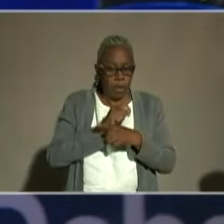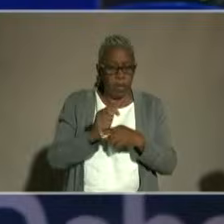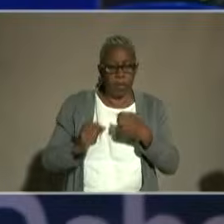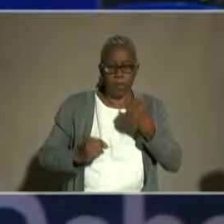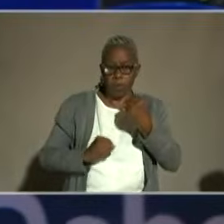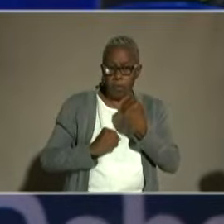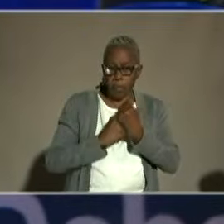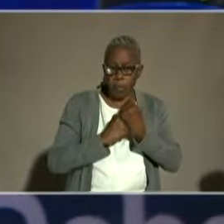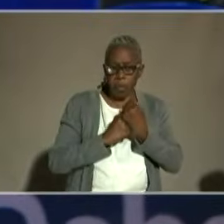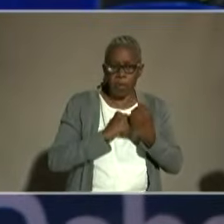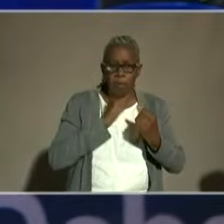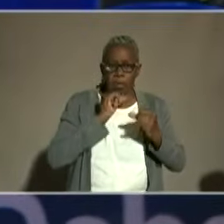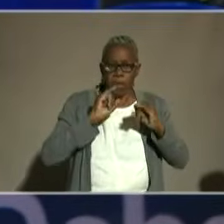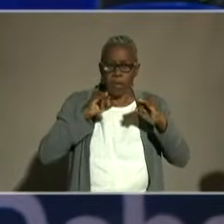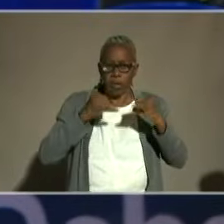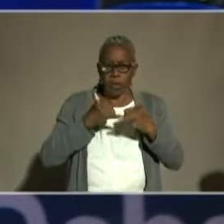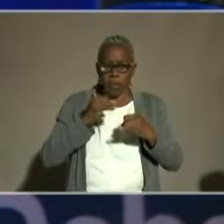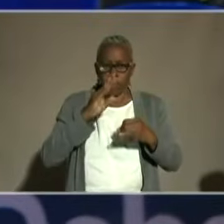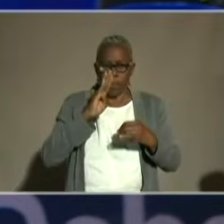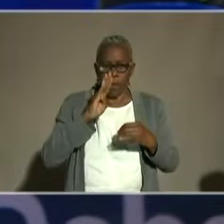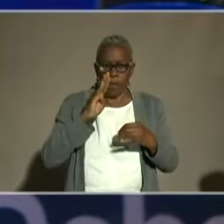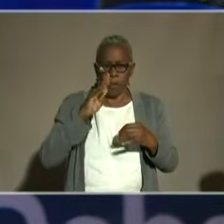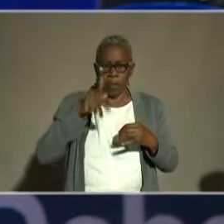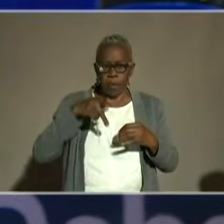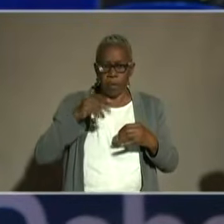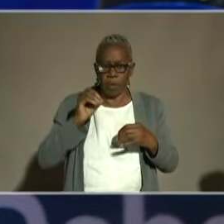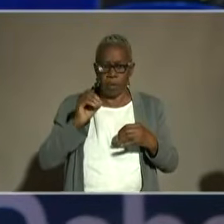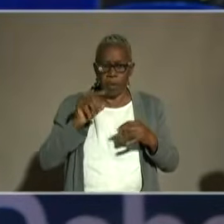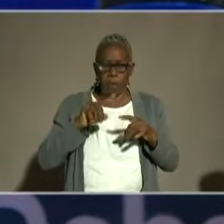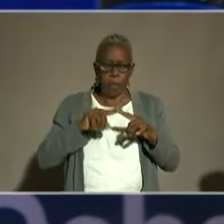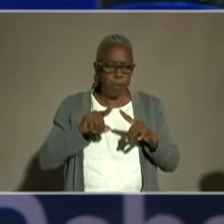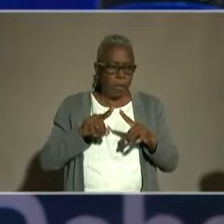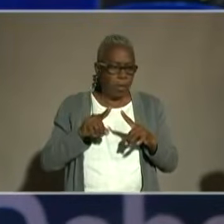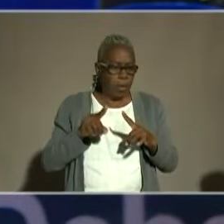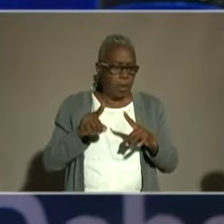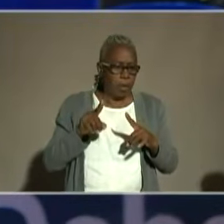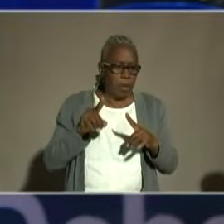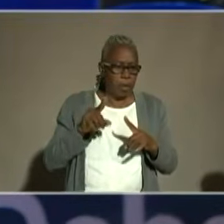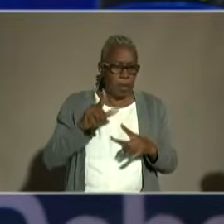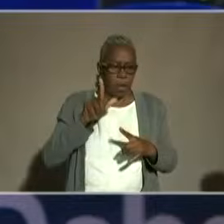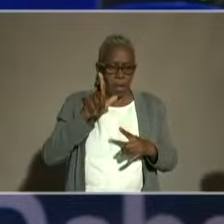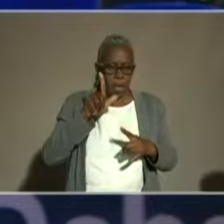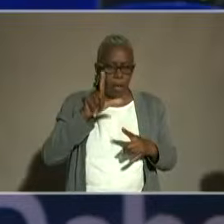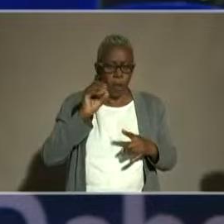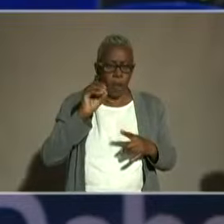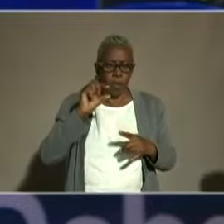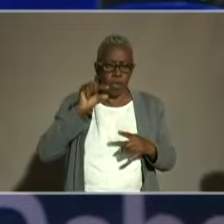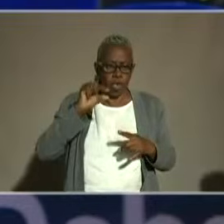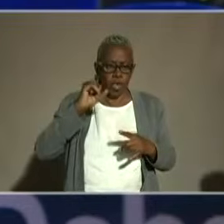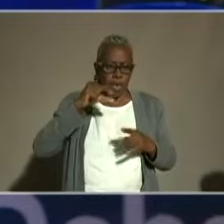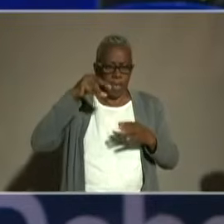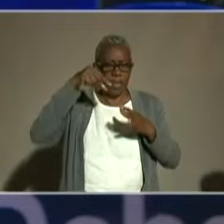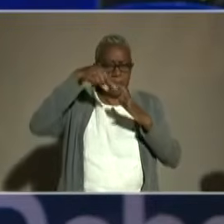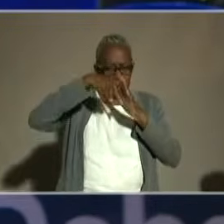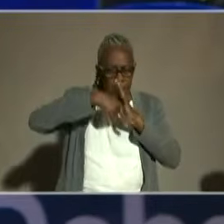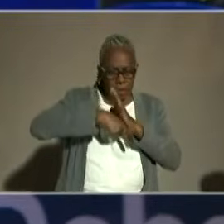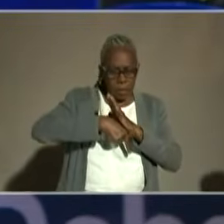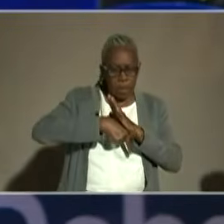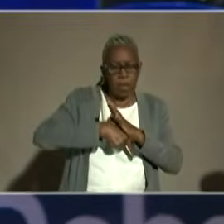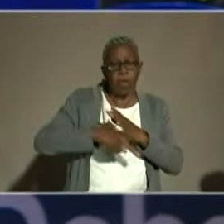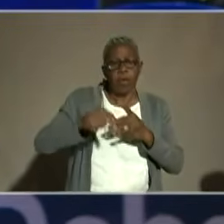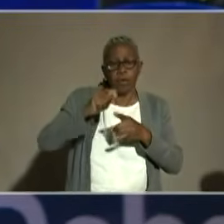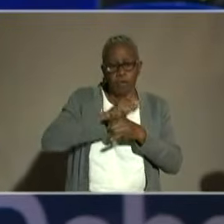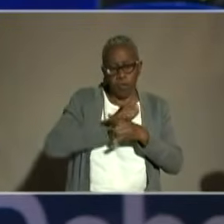of not just BPO, but logistics. But more than that, we saw the change in technology